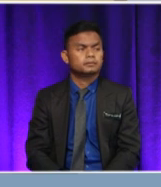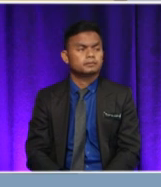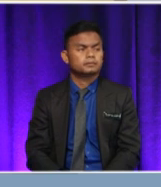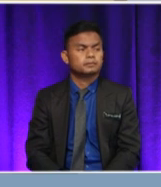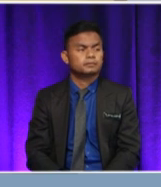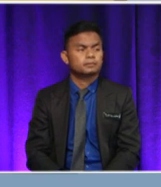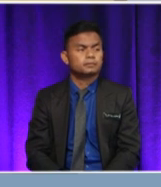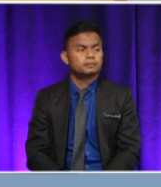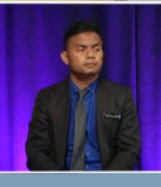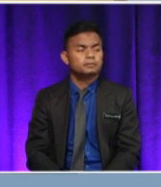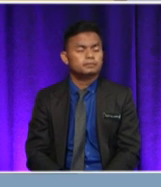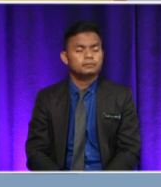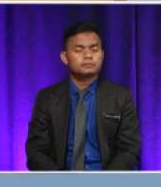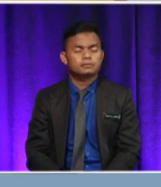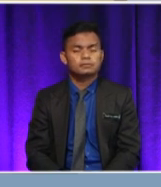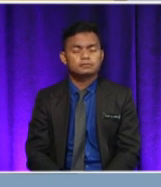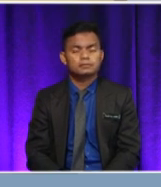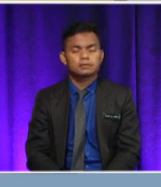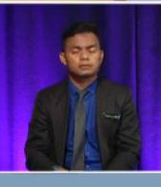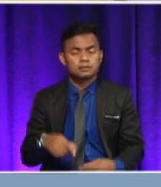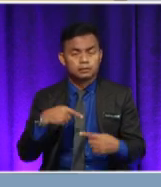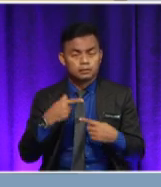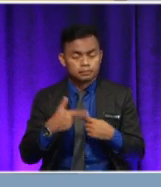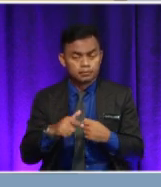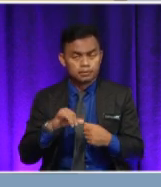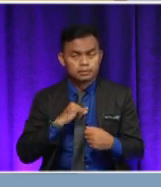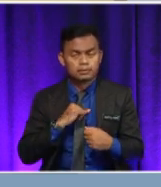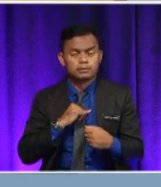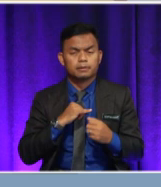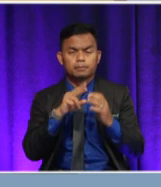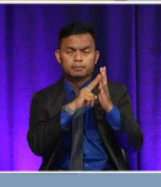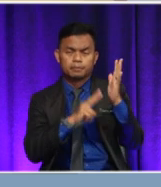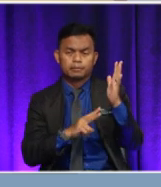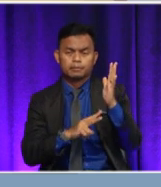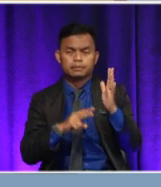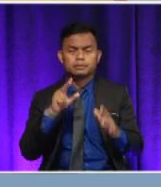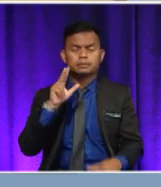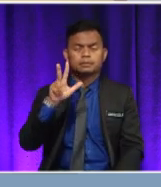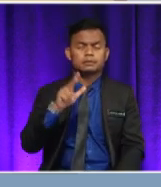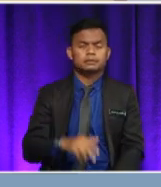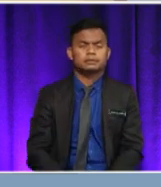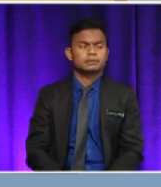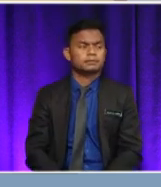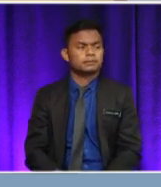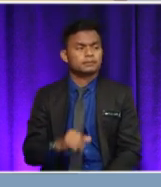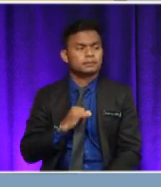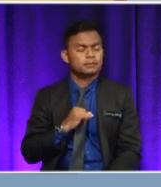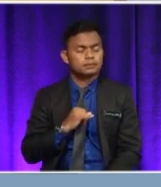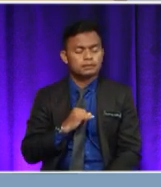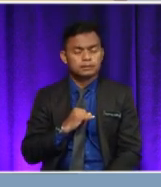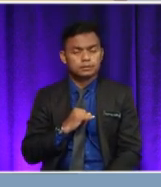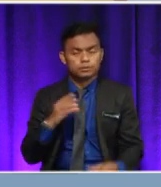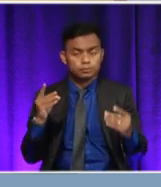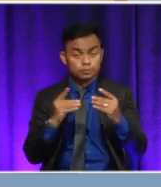Well, after I read the third paragraph, mm-hmm. I couldn't really find the answer, but it